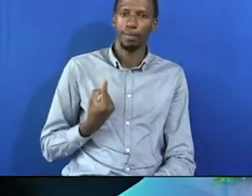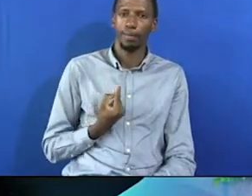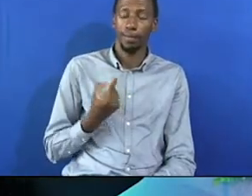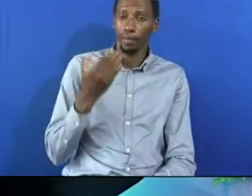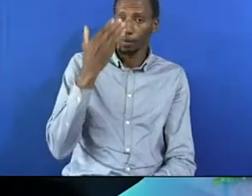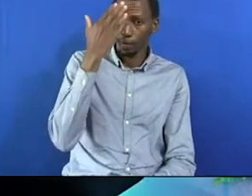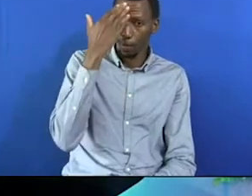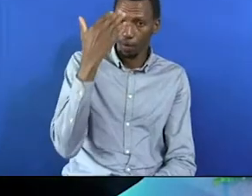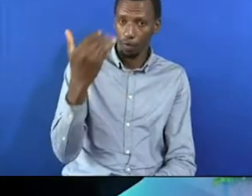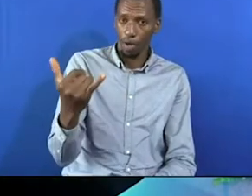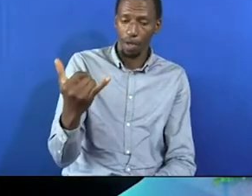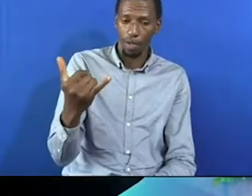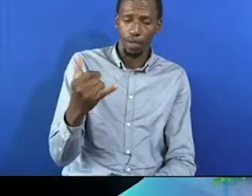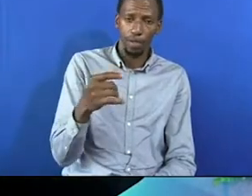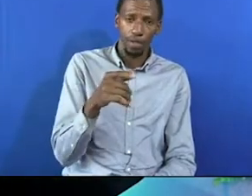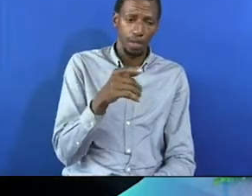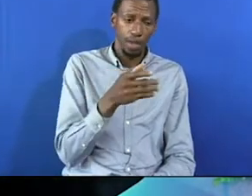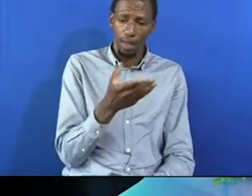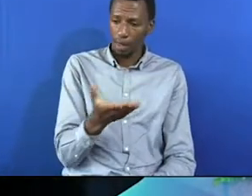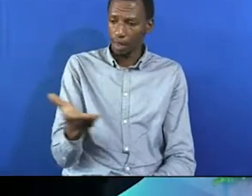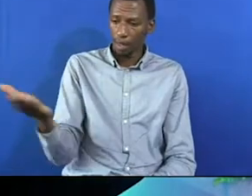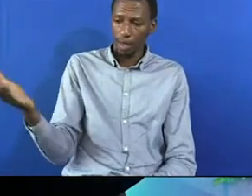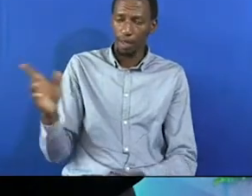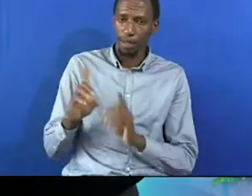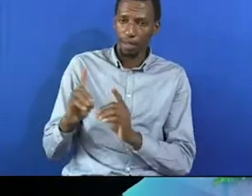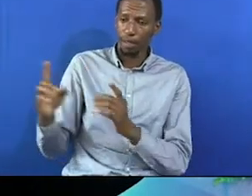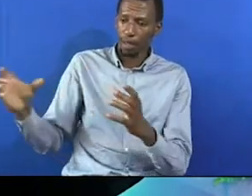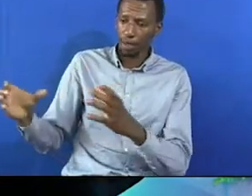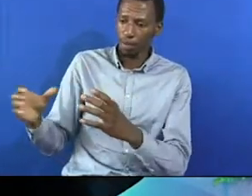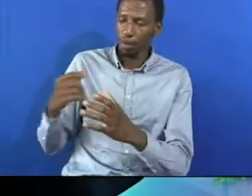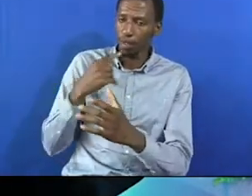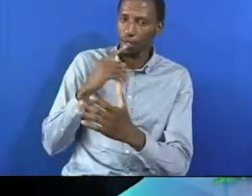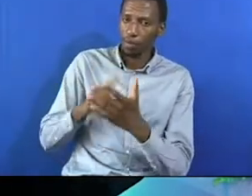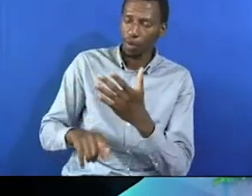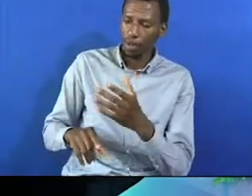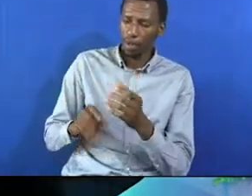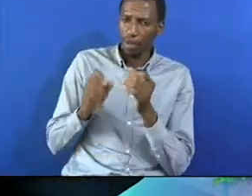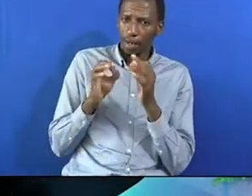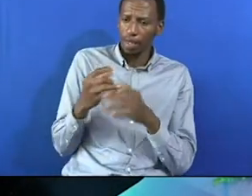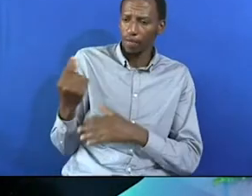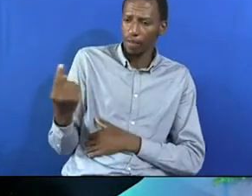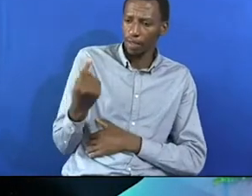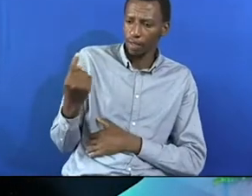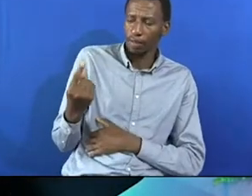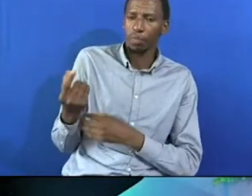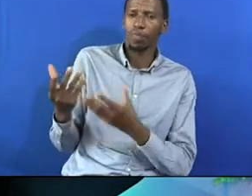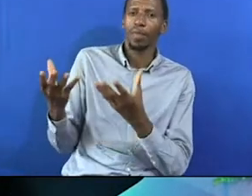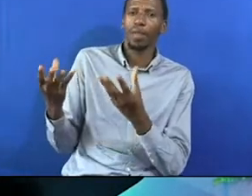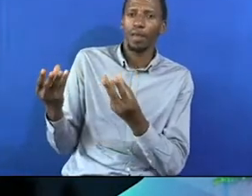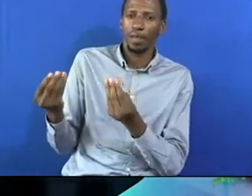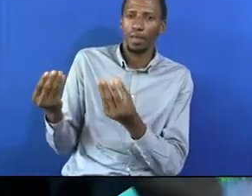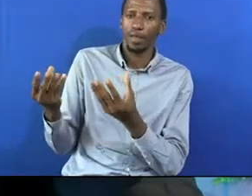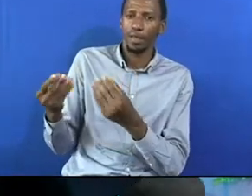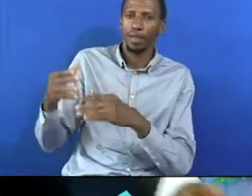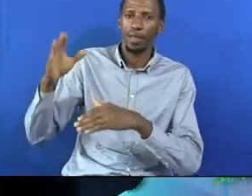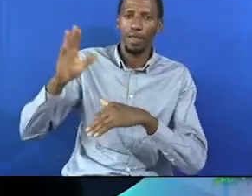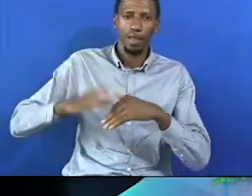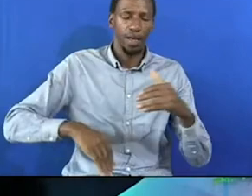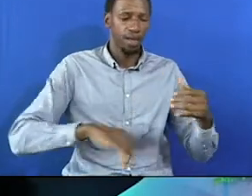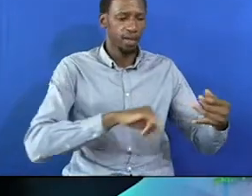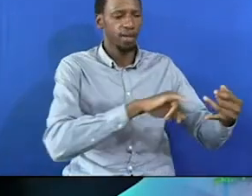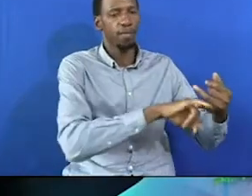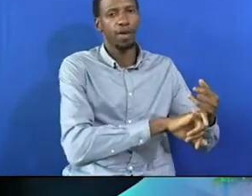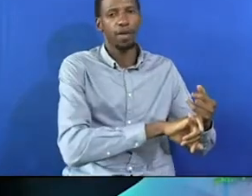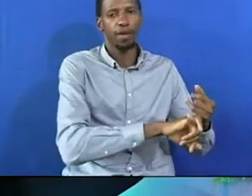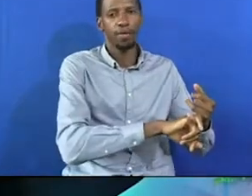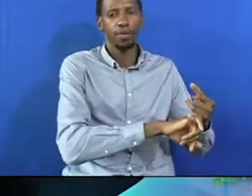Why? Because according to them, being single is easier than being married.